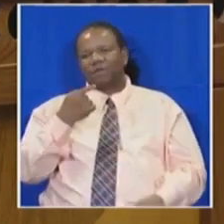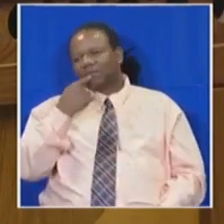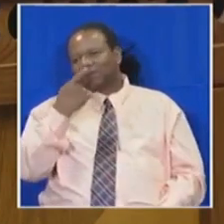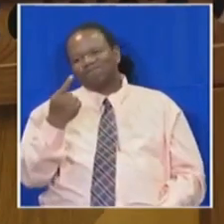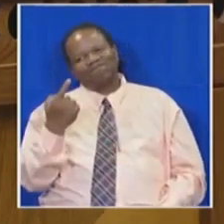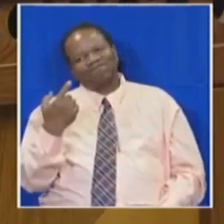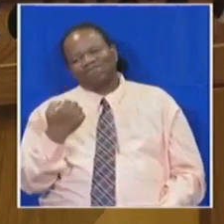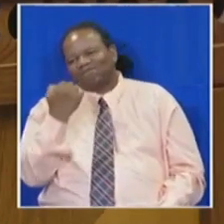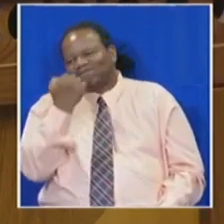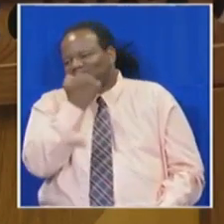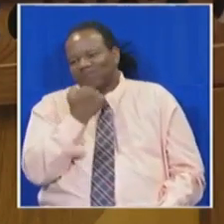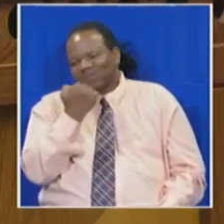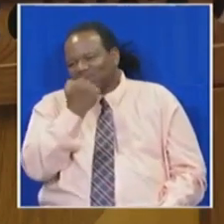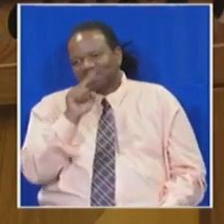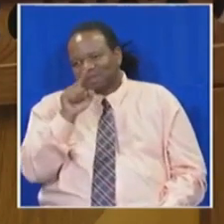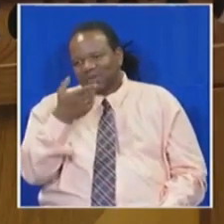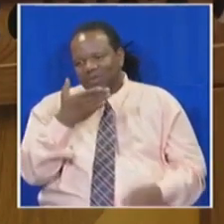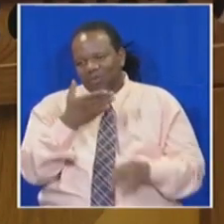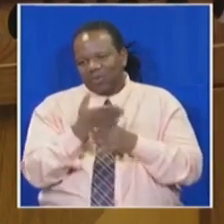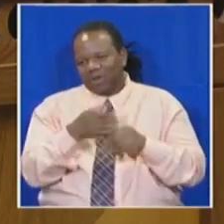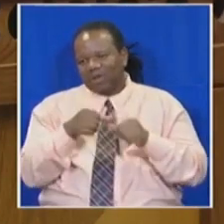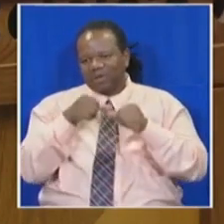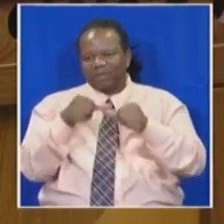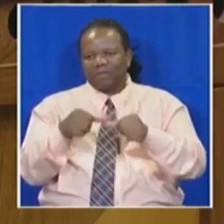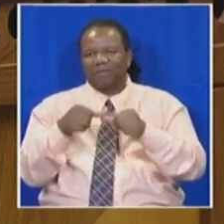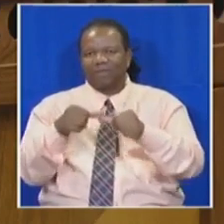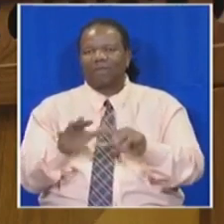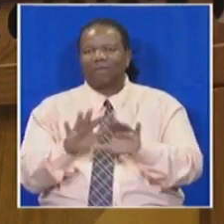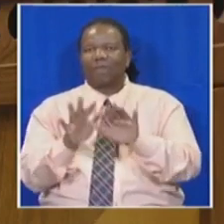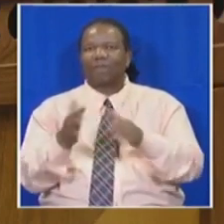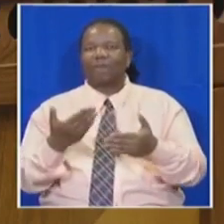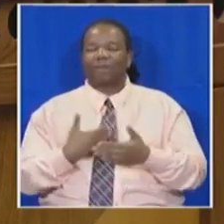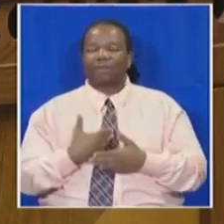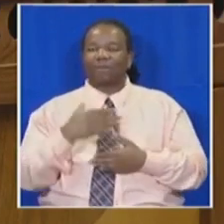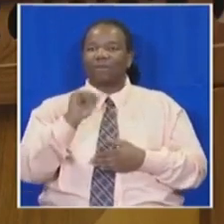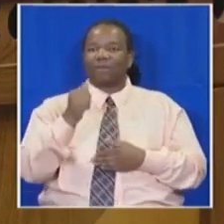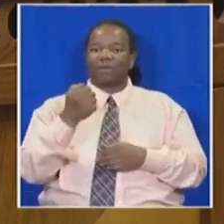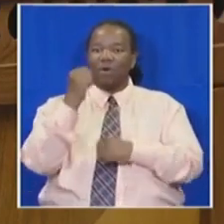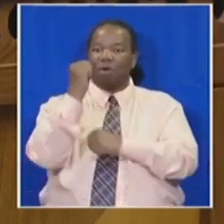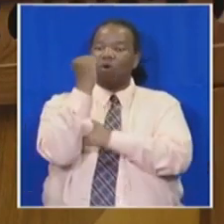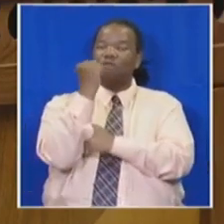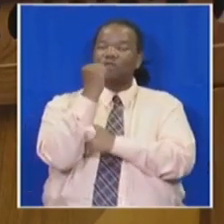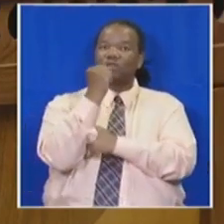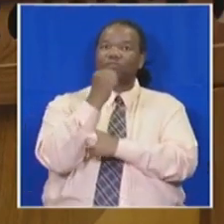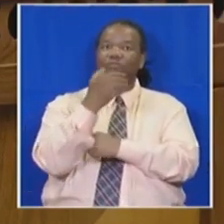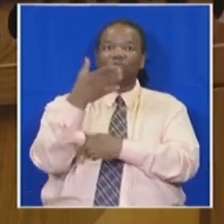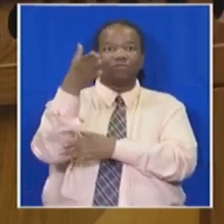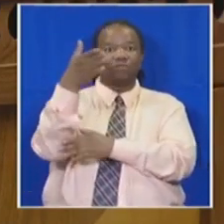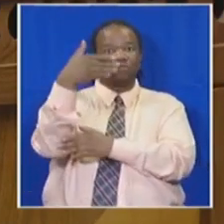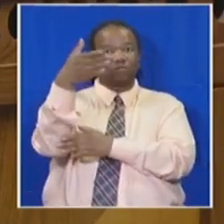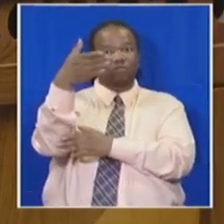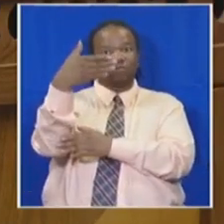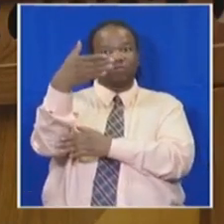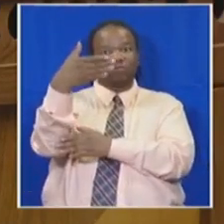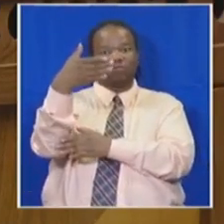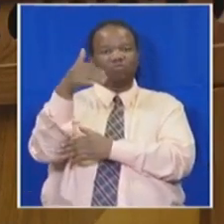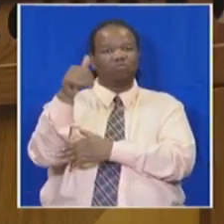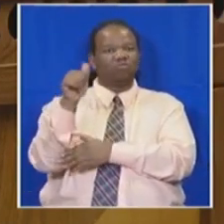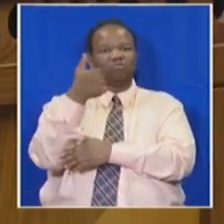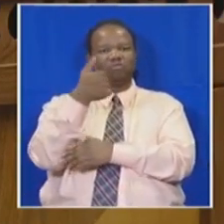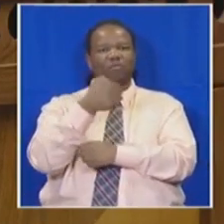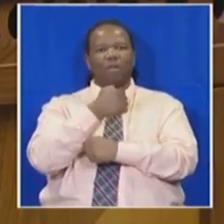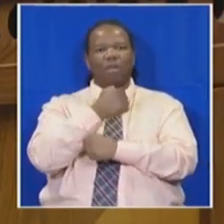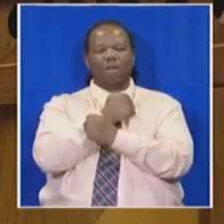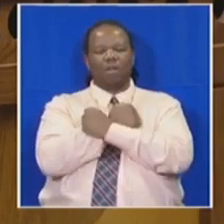them on. His office is decorated with South African flags, a real patriot and a champion that